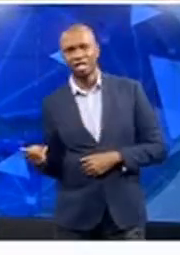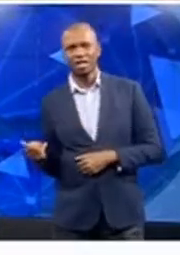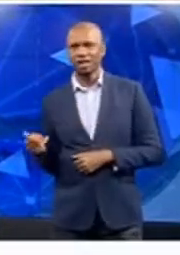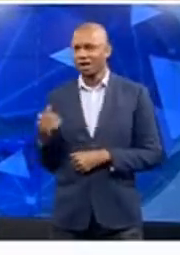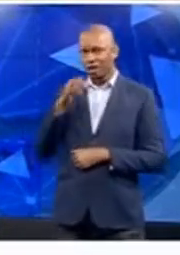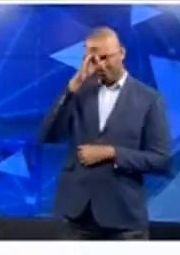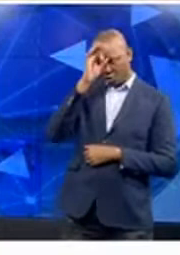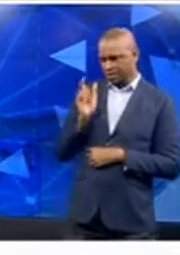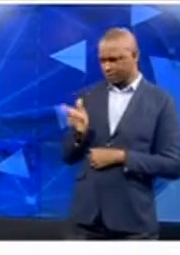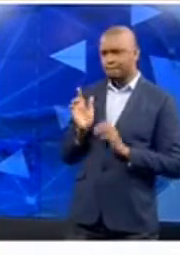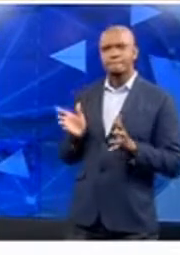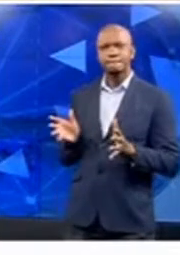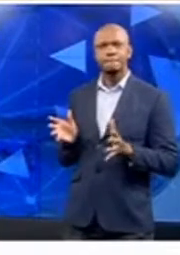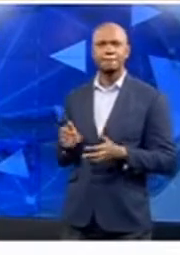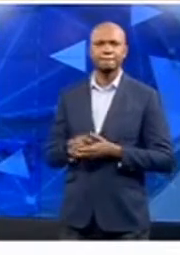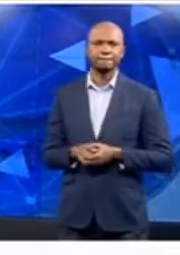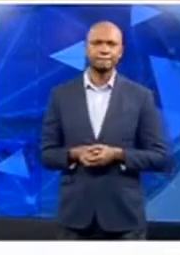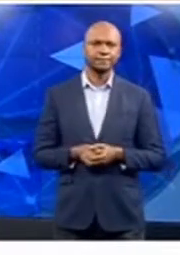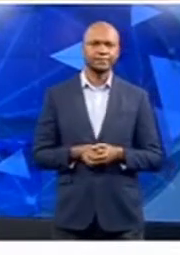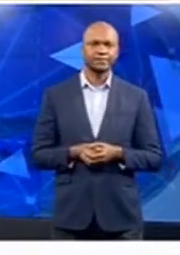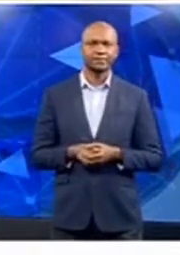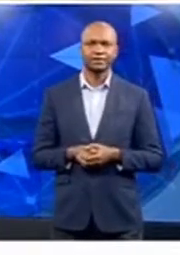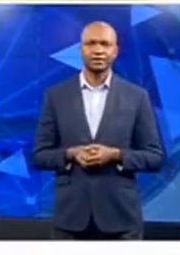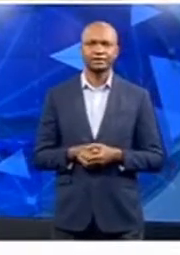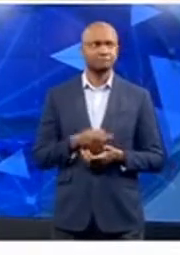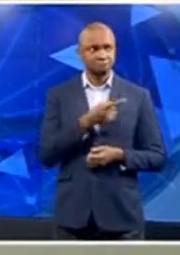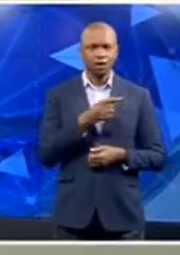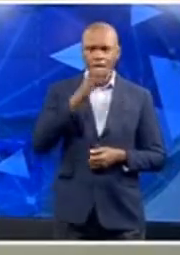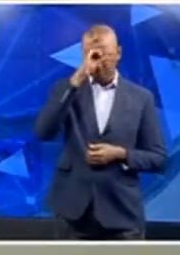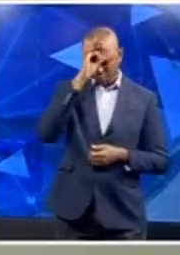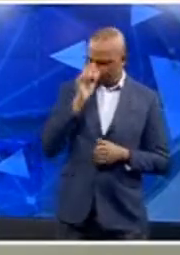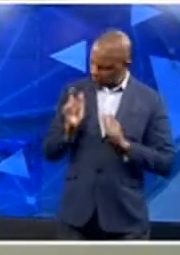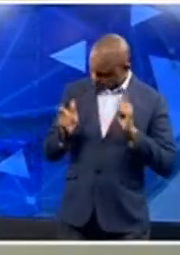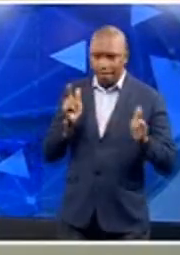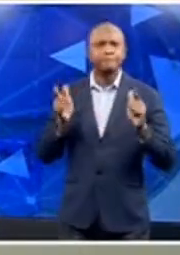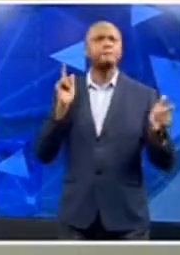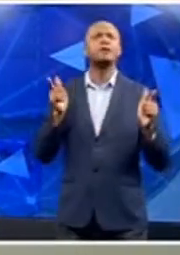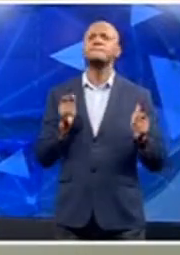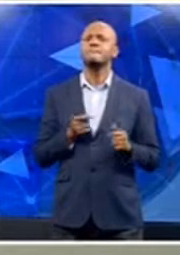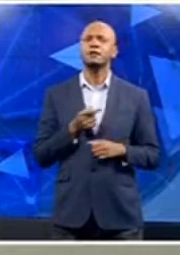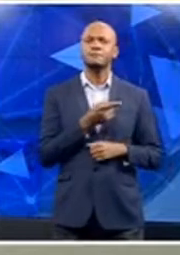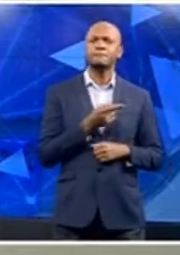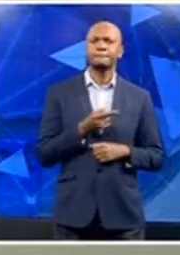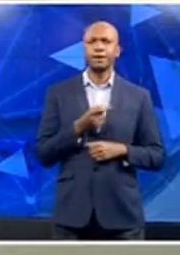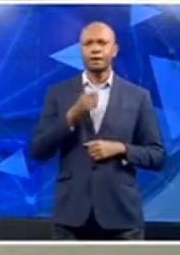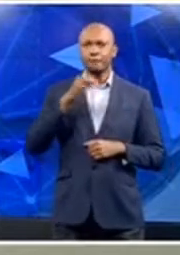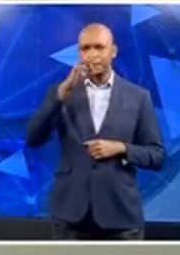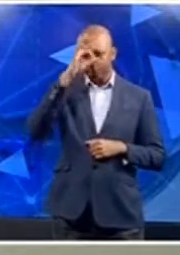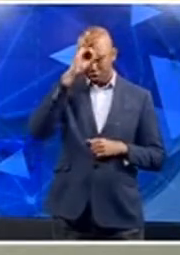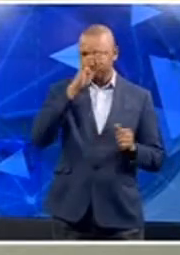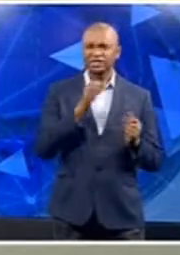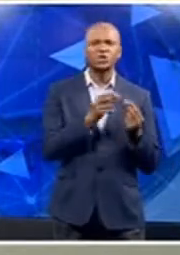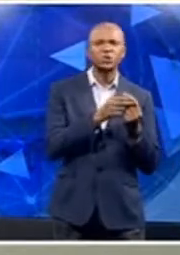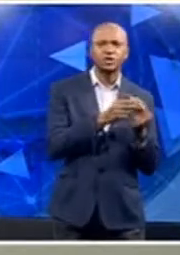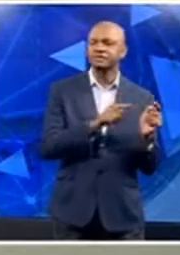that they did not shoot students is a lie the very same captain Kwala who was aggressive in the morning in the afternoon when the public policing unit came